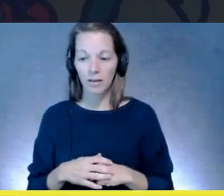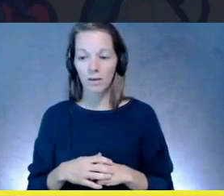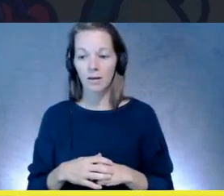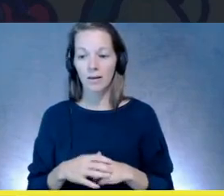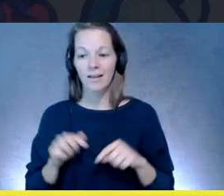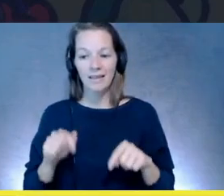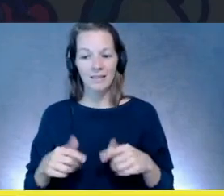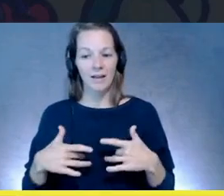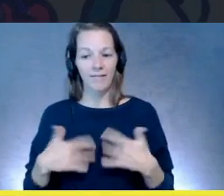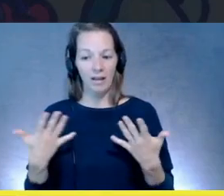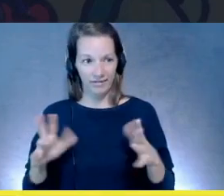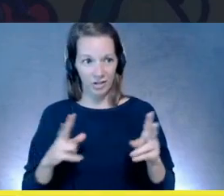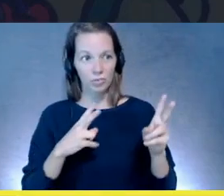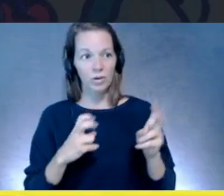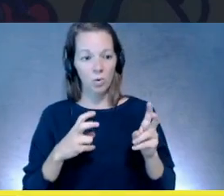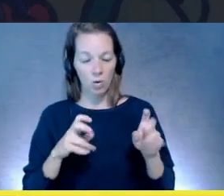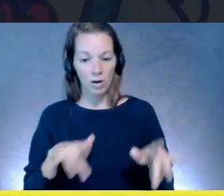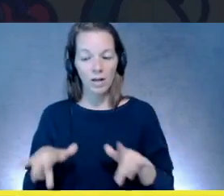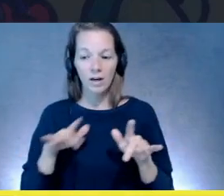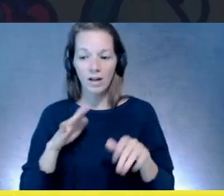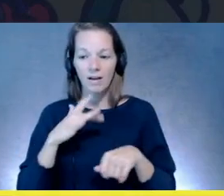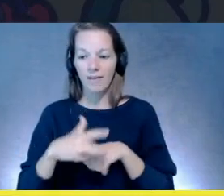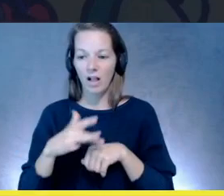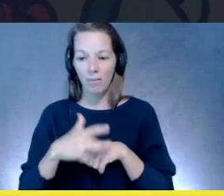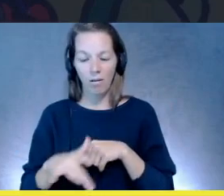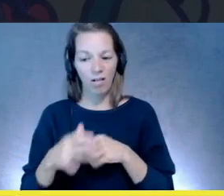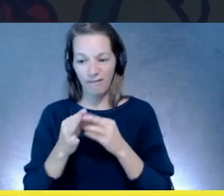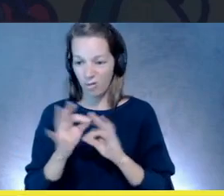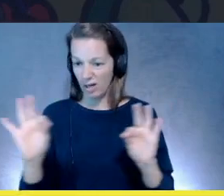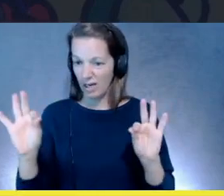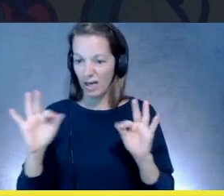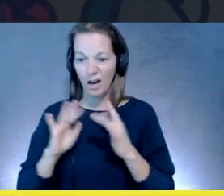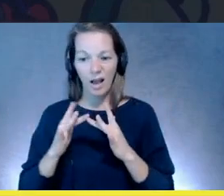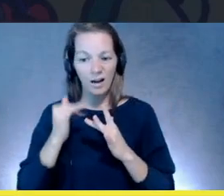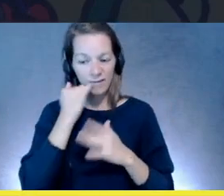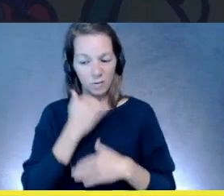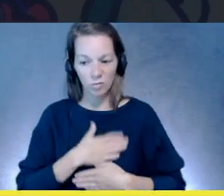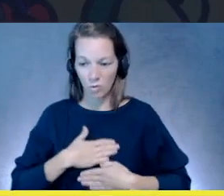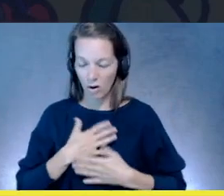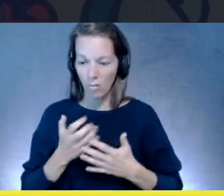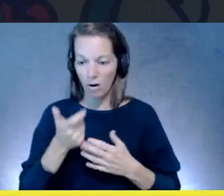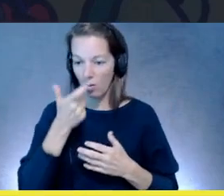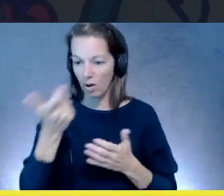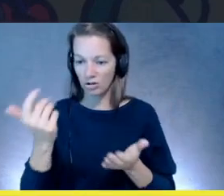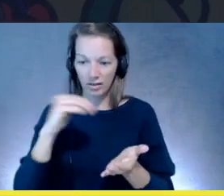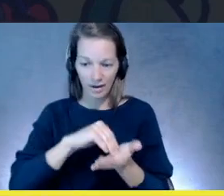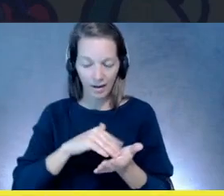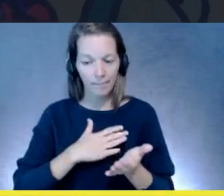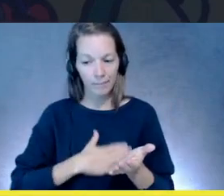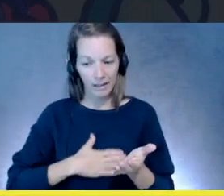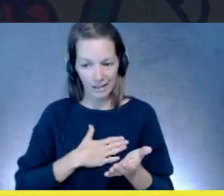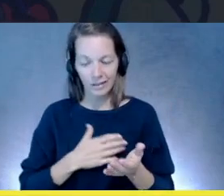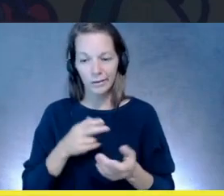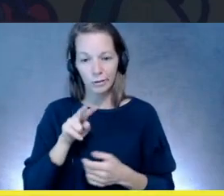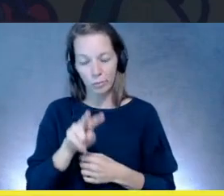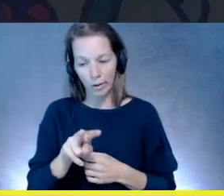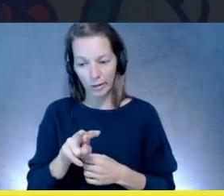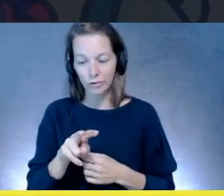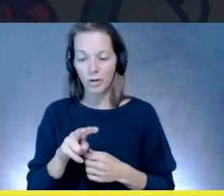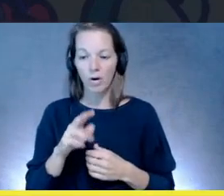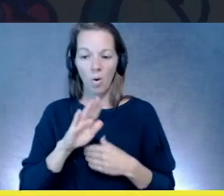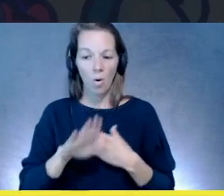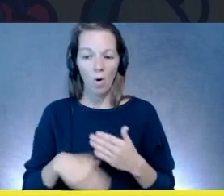is recorded. It will be available at no charge on our website. If you enjoyed it or want to watch it again, please come back and take a look. All of the